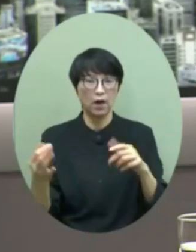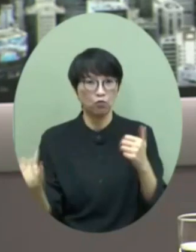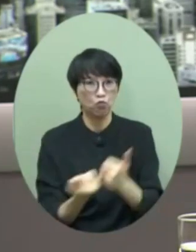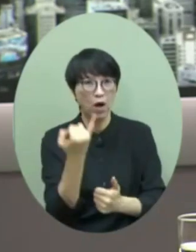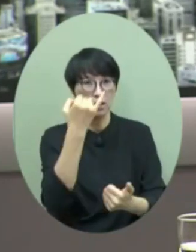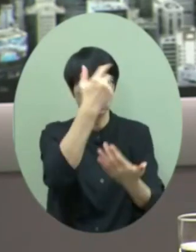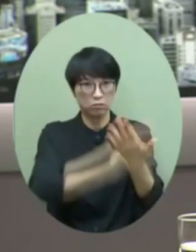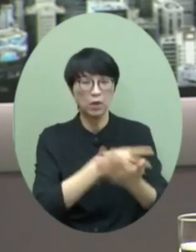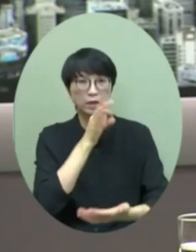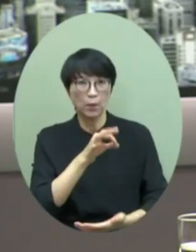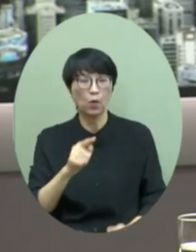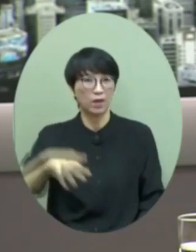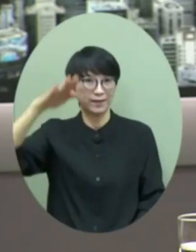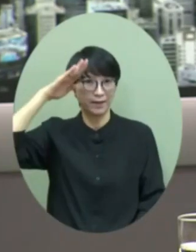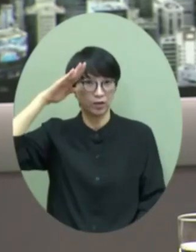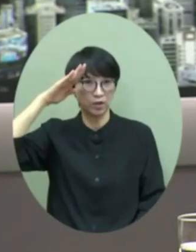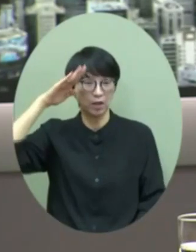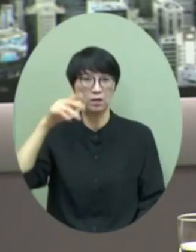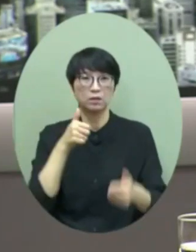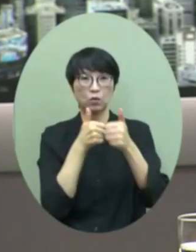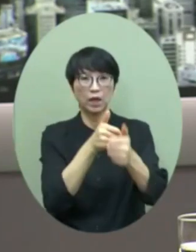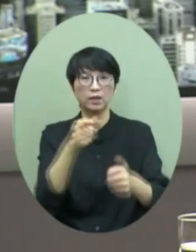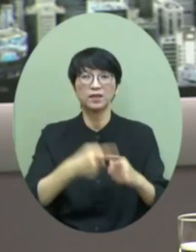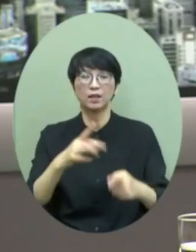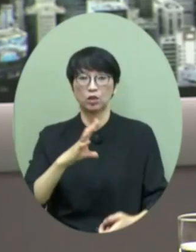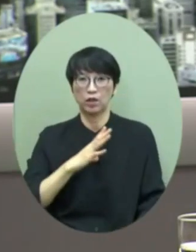Now, in deciding whether the act is against